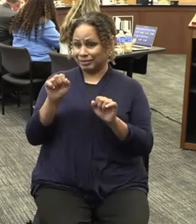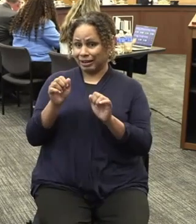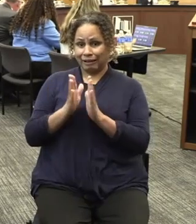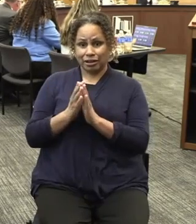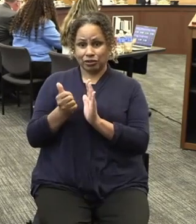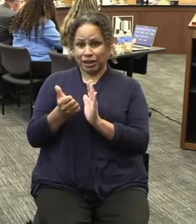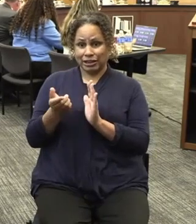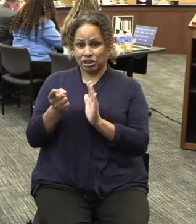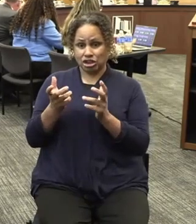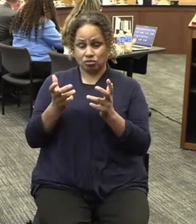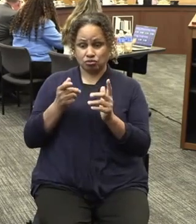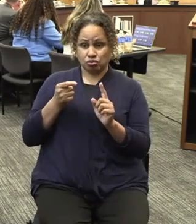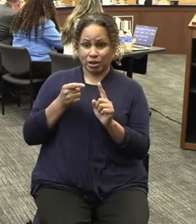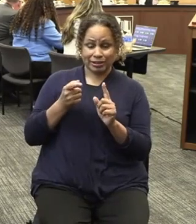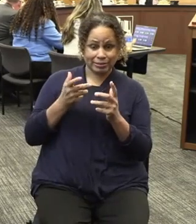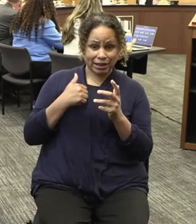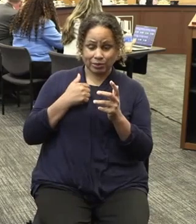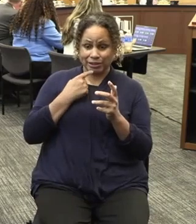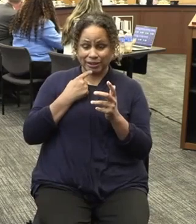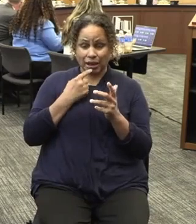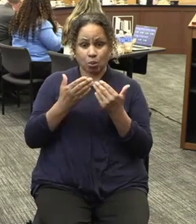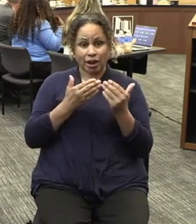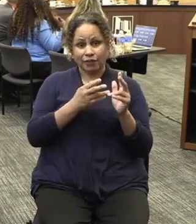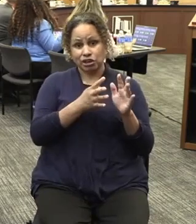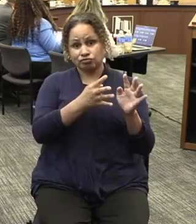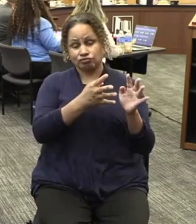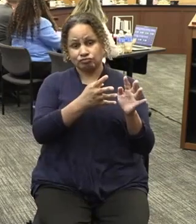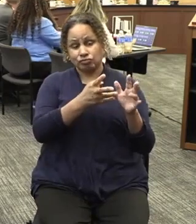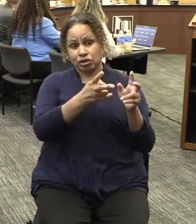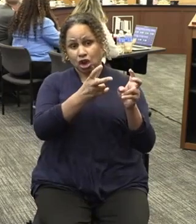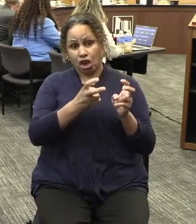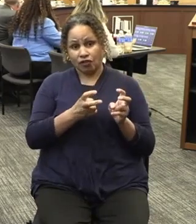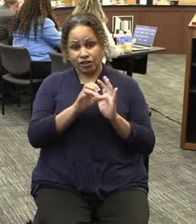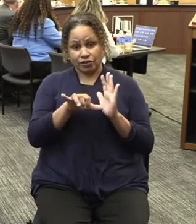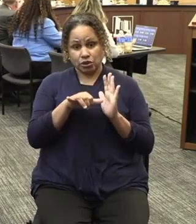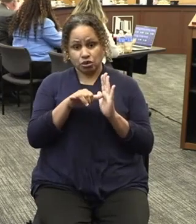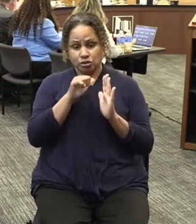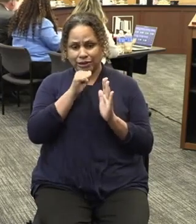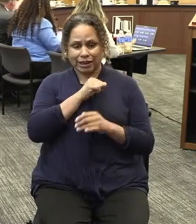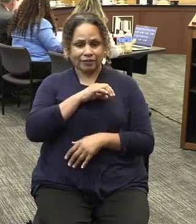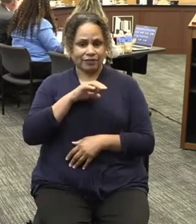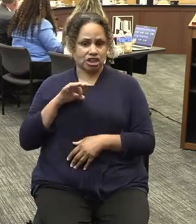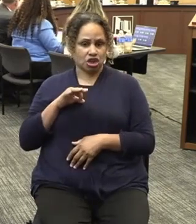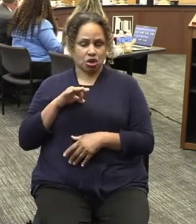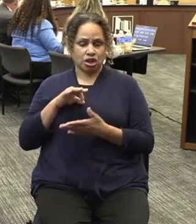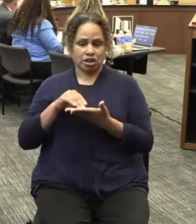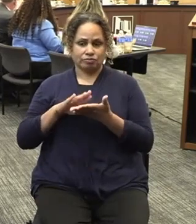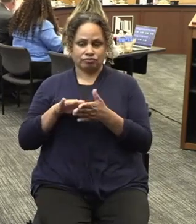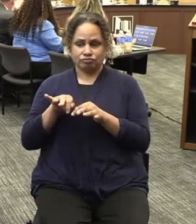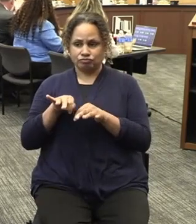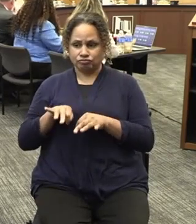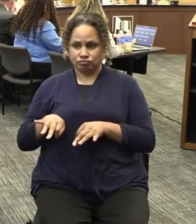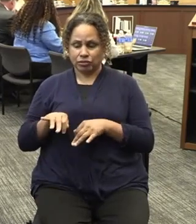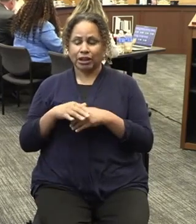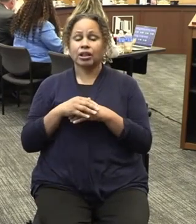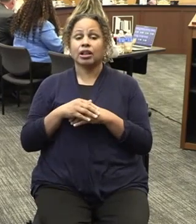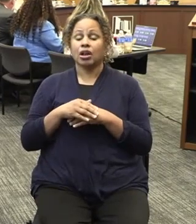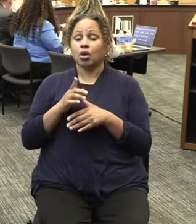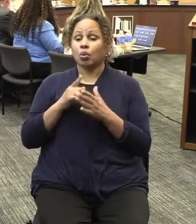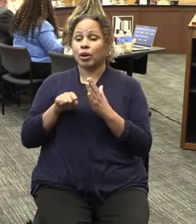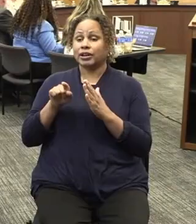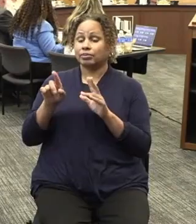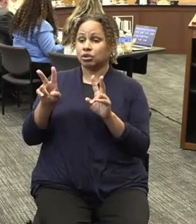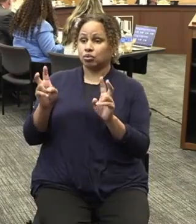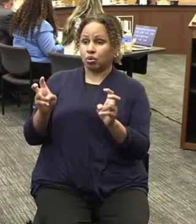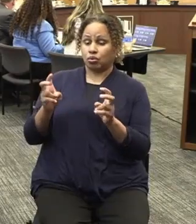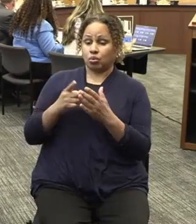say that whatever's off of YouTube would not be an official transcript of the proceedings. But for Brian, for what was quoted and what I said, I'd